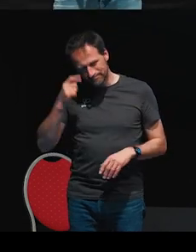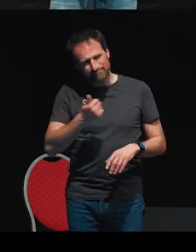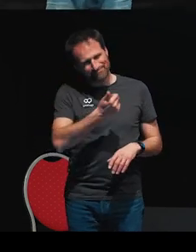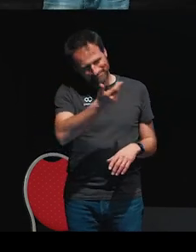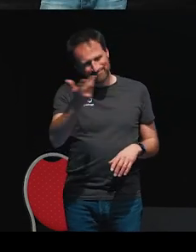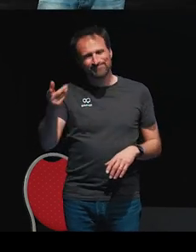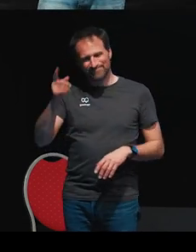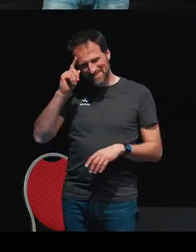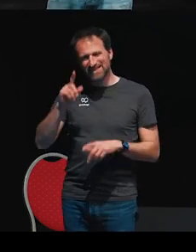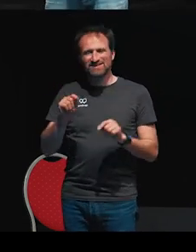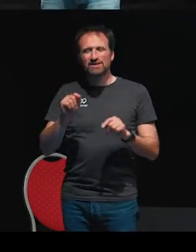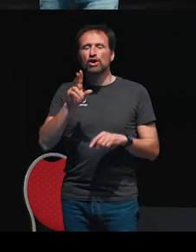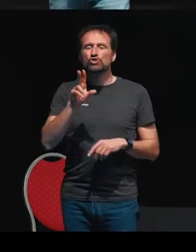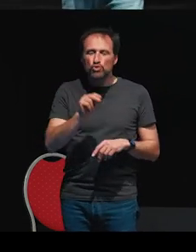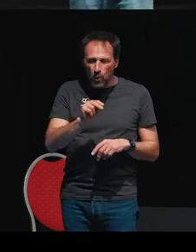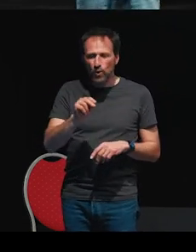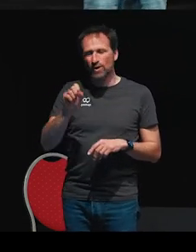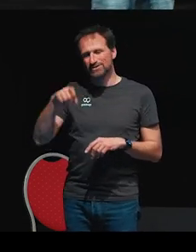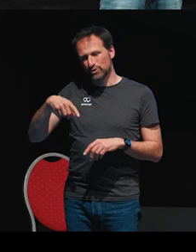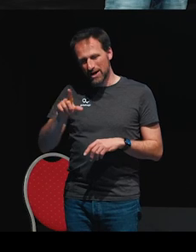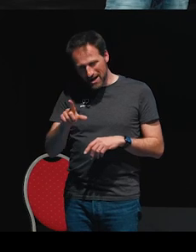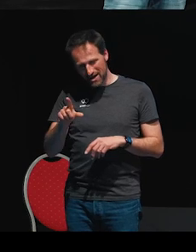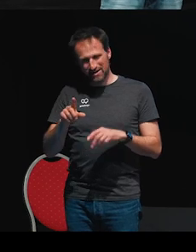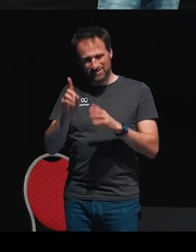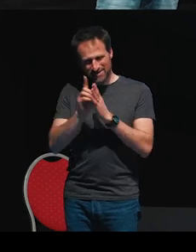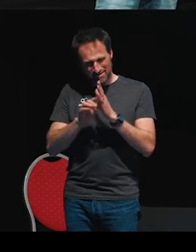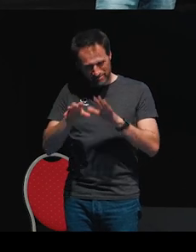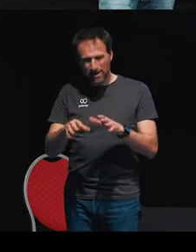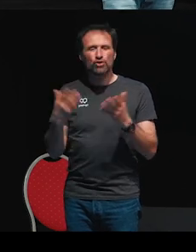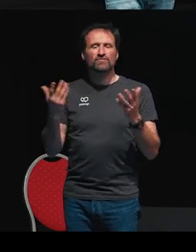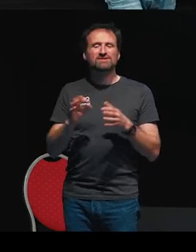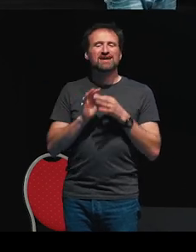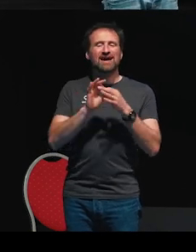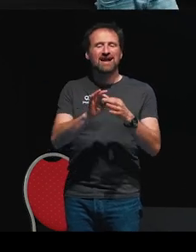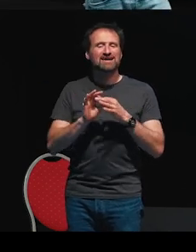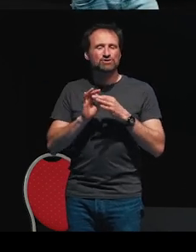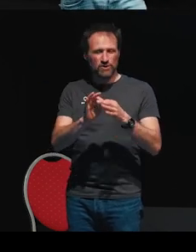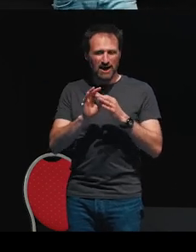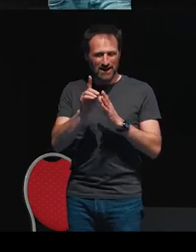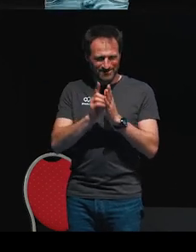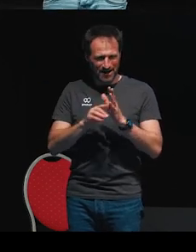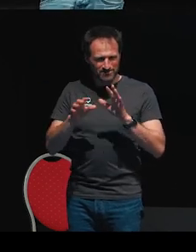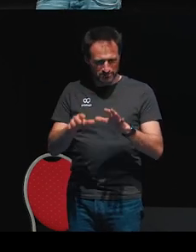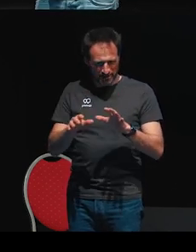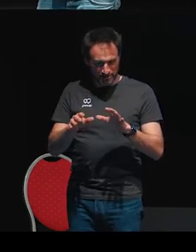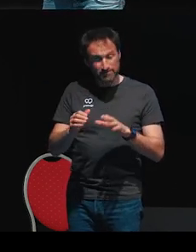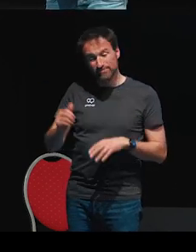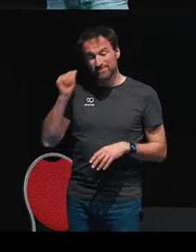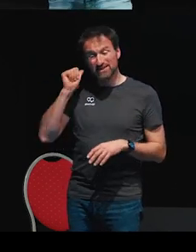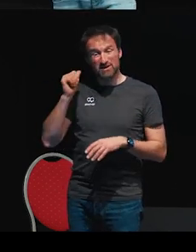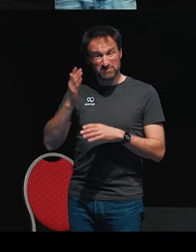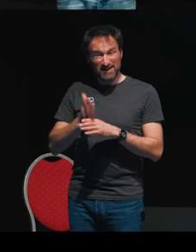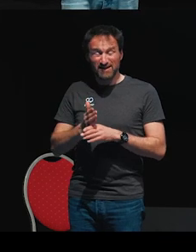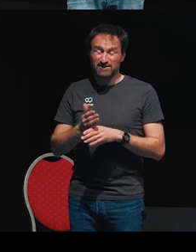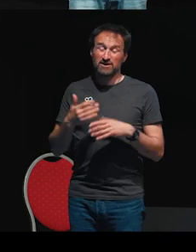what a NoSQL database is and what a relational database is. In the backend, it is maybe very profitable